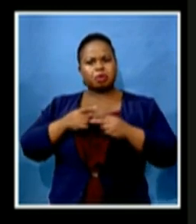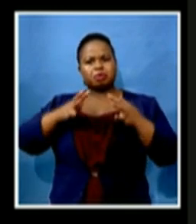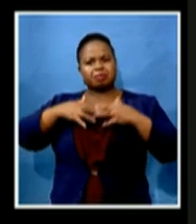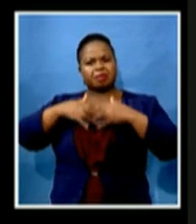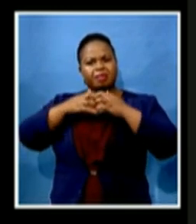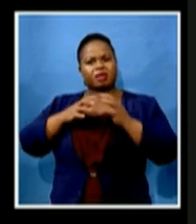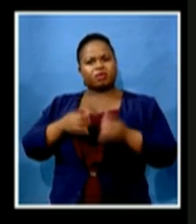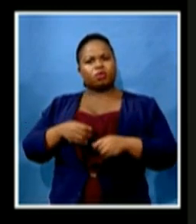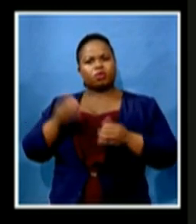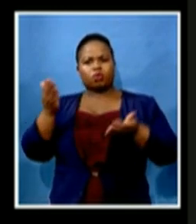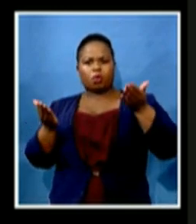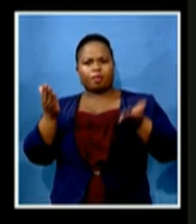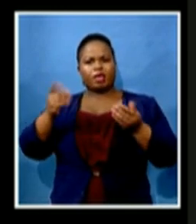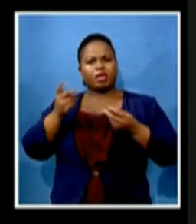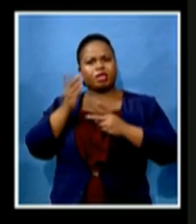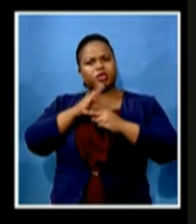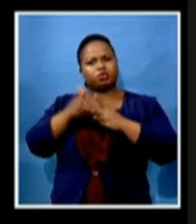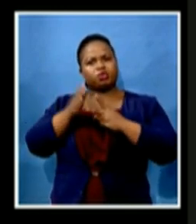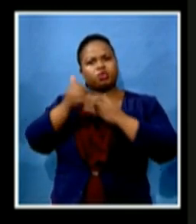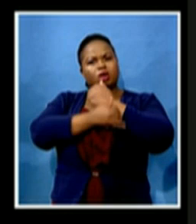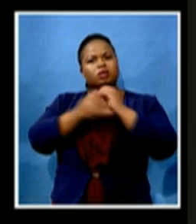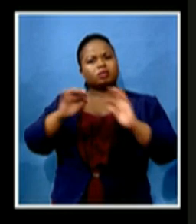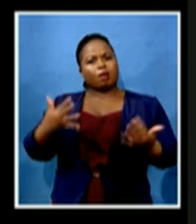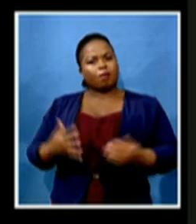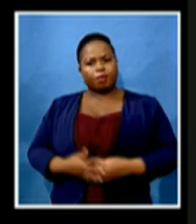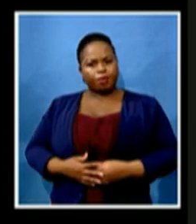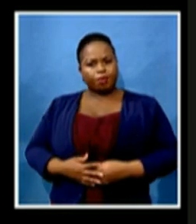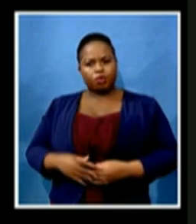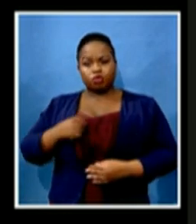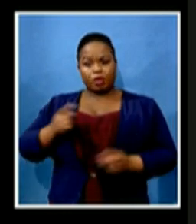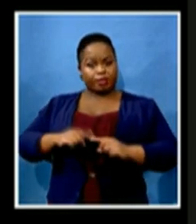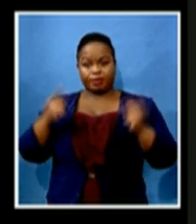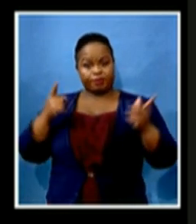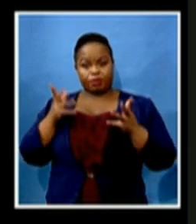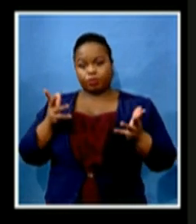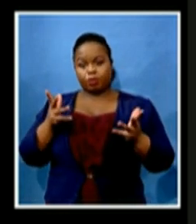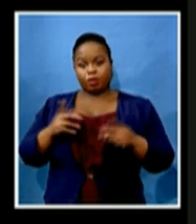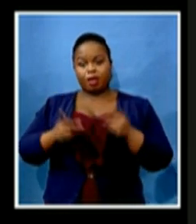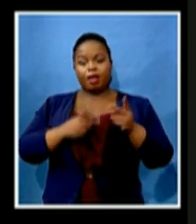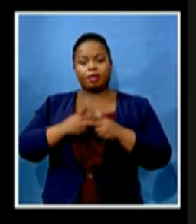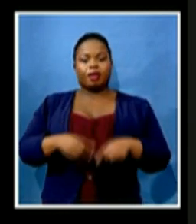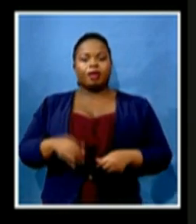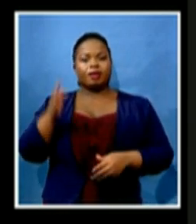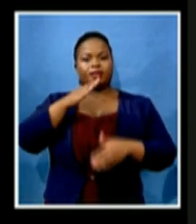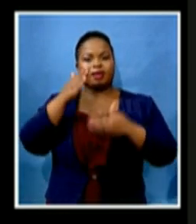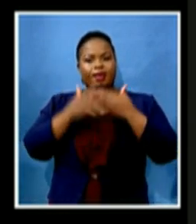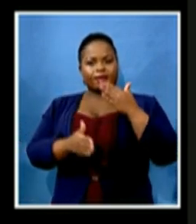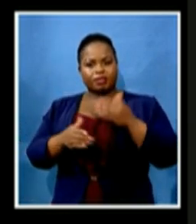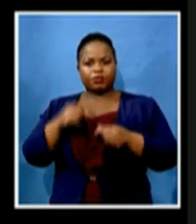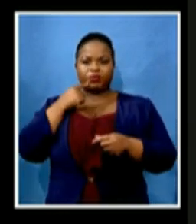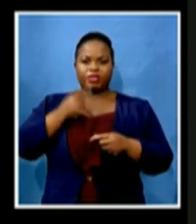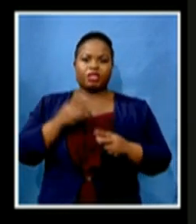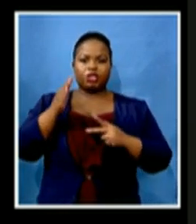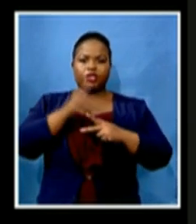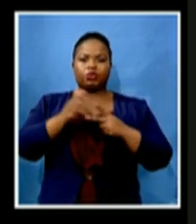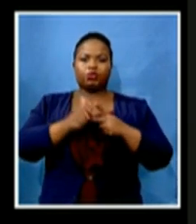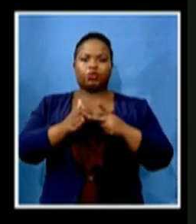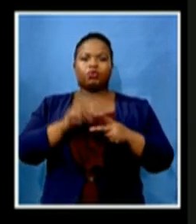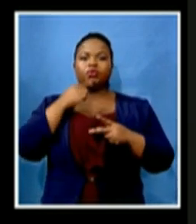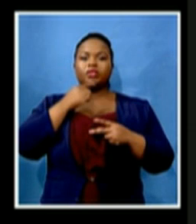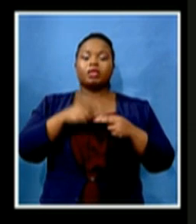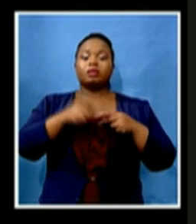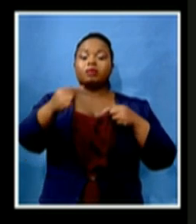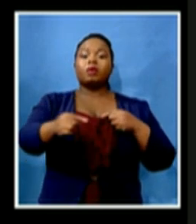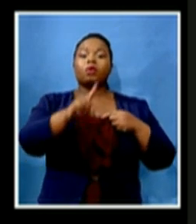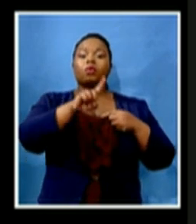And just going on, you conclude with 2 scenarios, that 193 days of lockdown or 184 days of mass testing